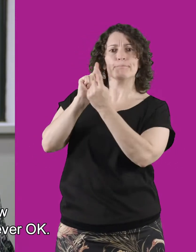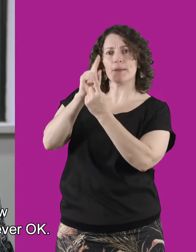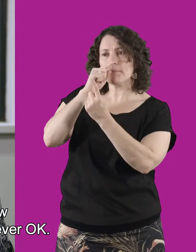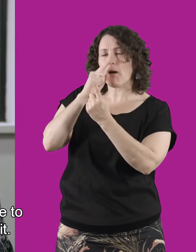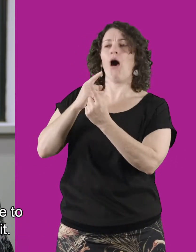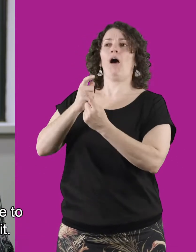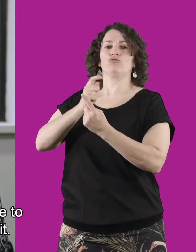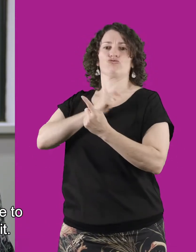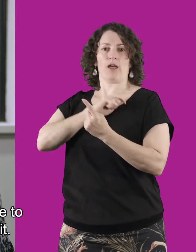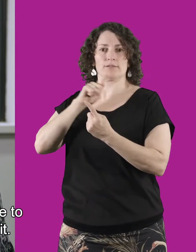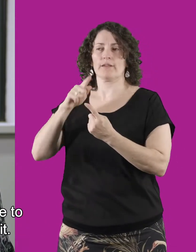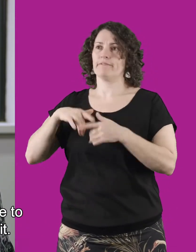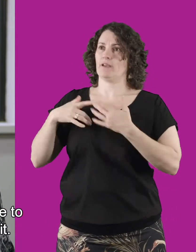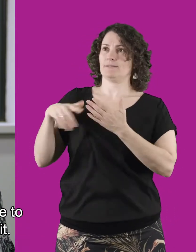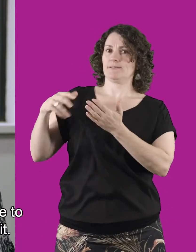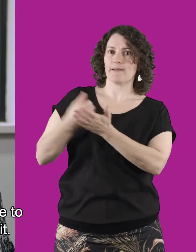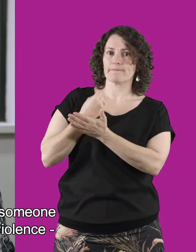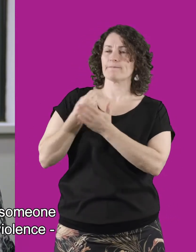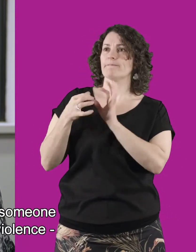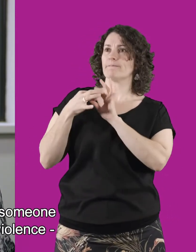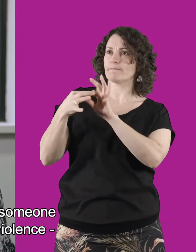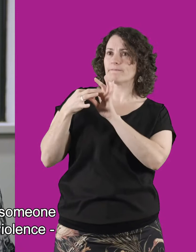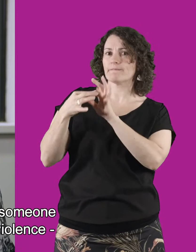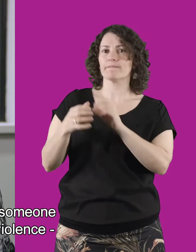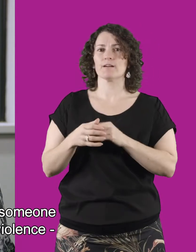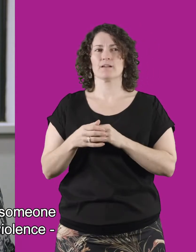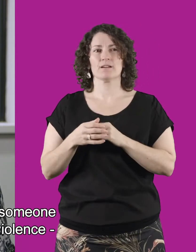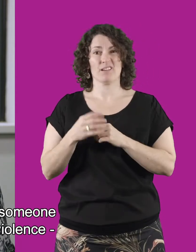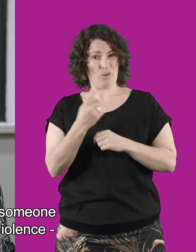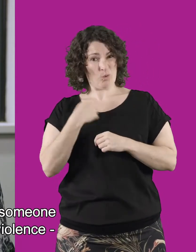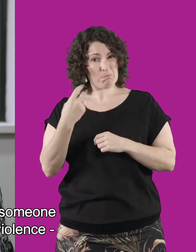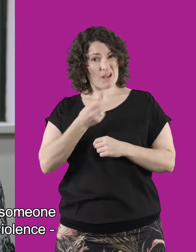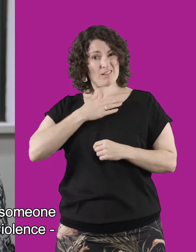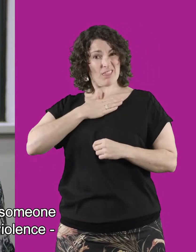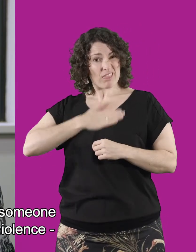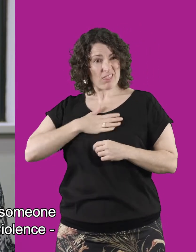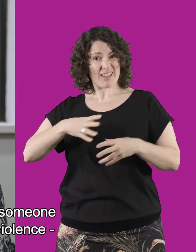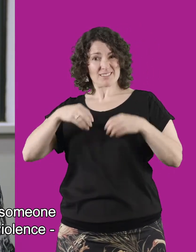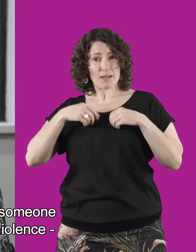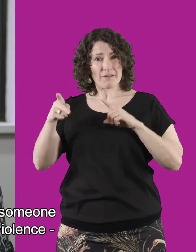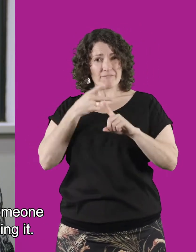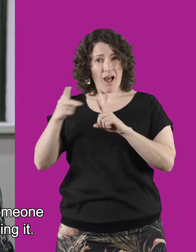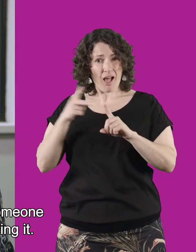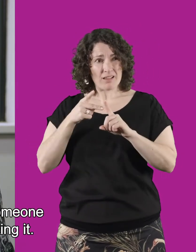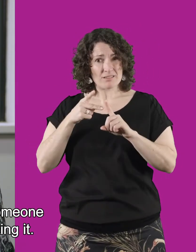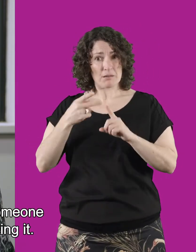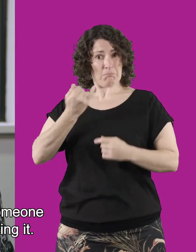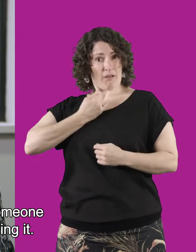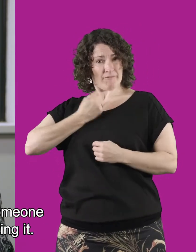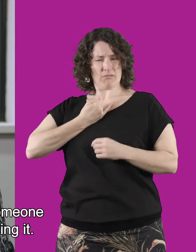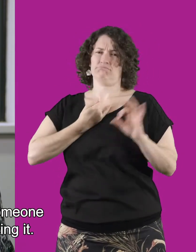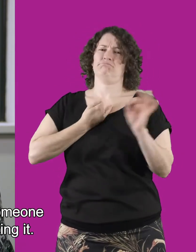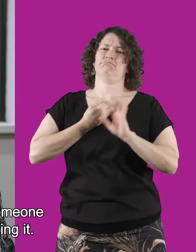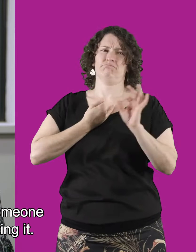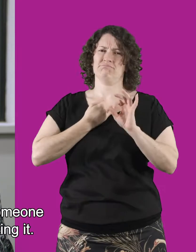never okay. We don't have to put up with it. It's not the fault of someone who experiences violence, it's the fault of someone